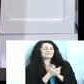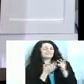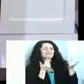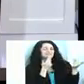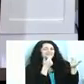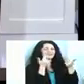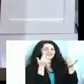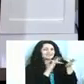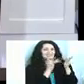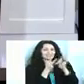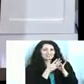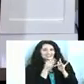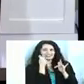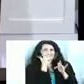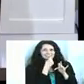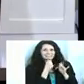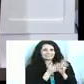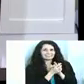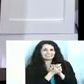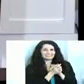well.